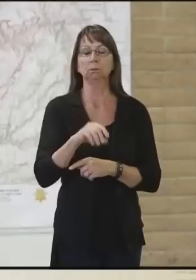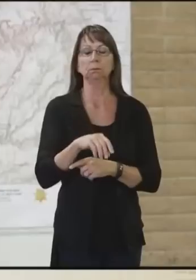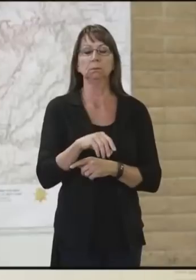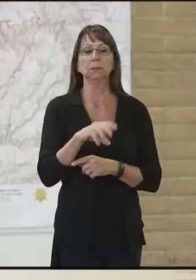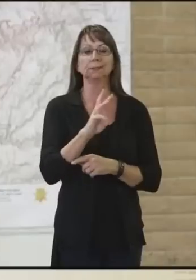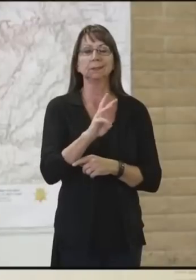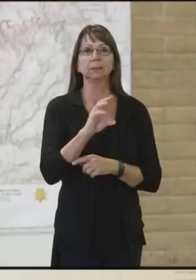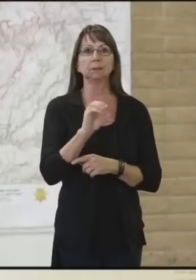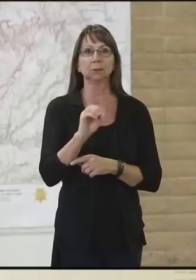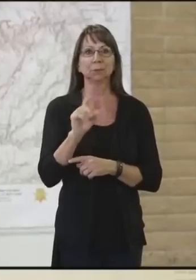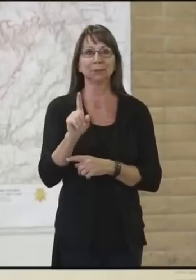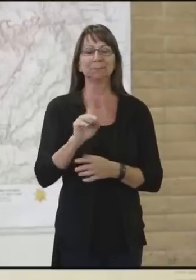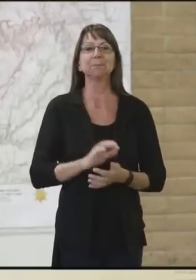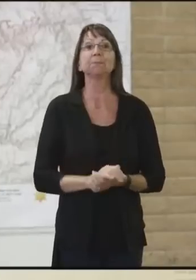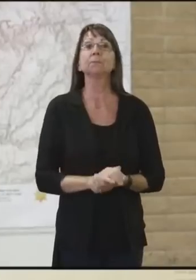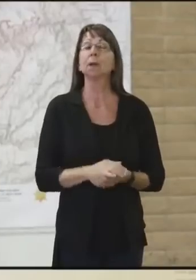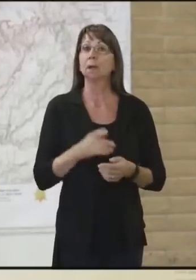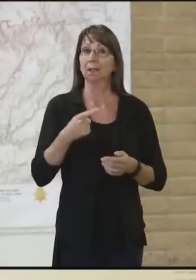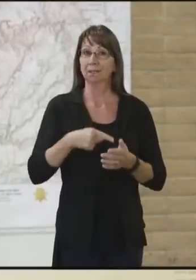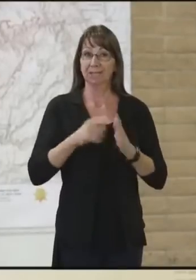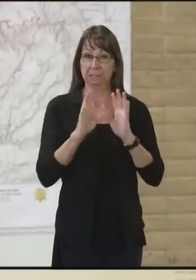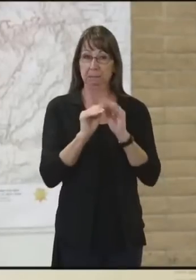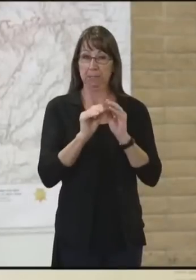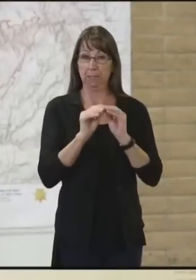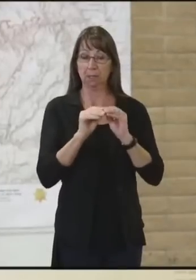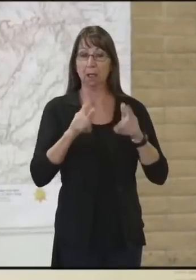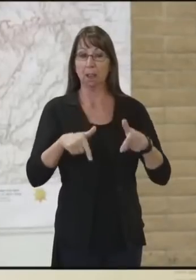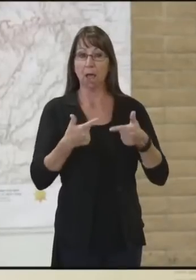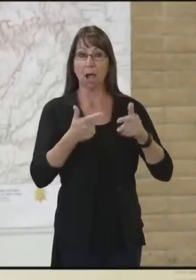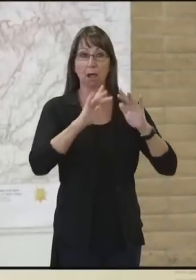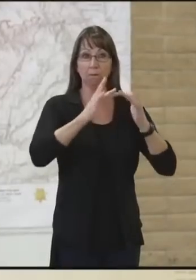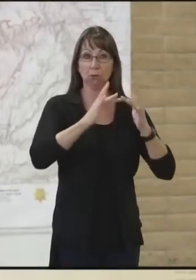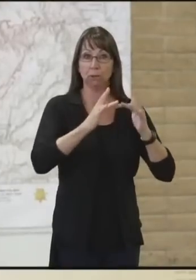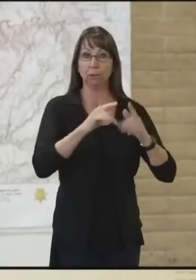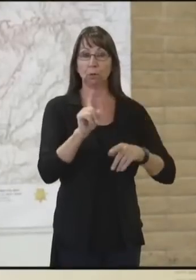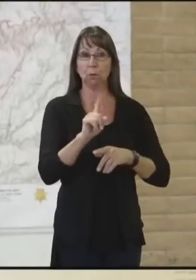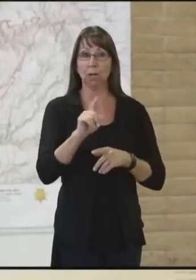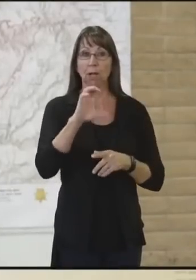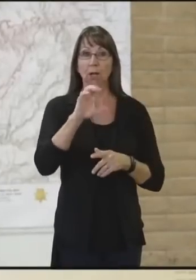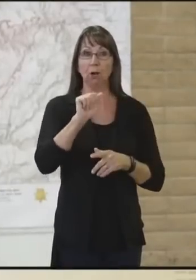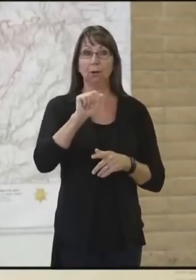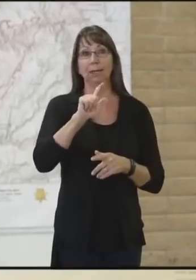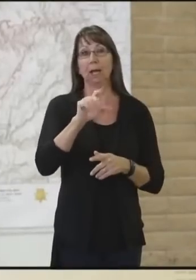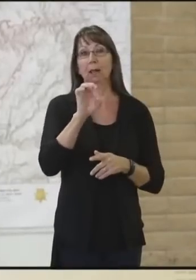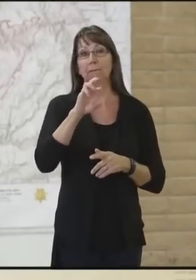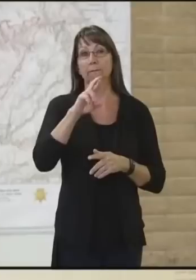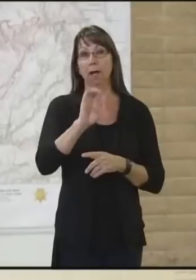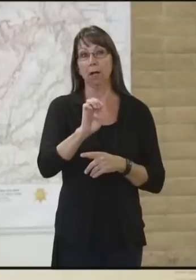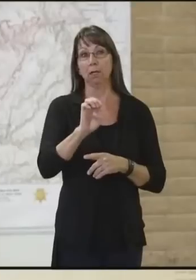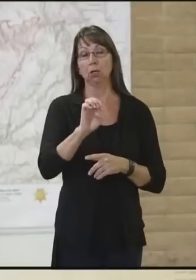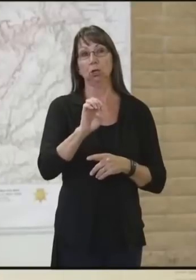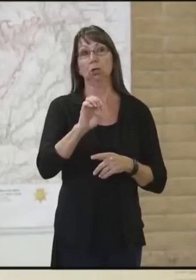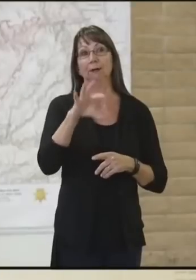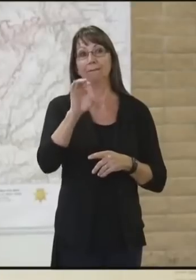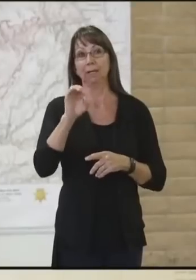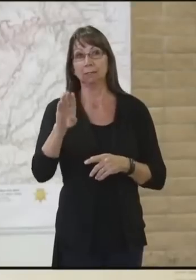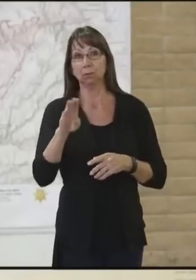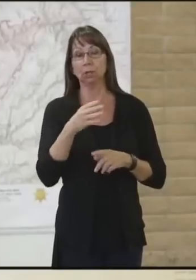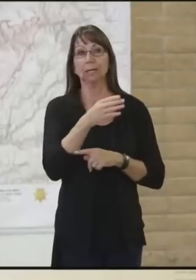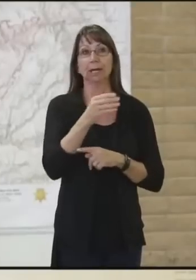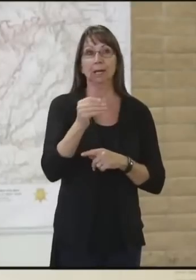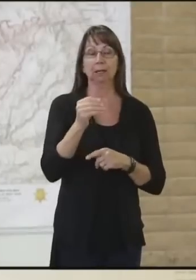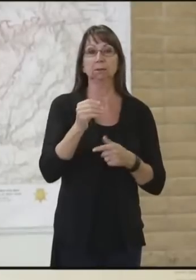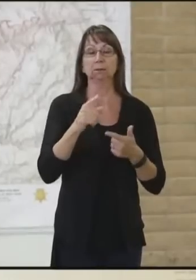this meeting will be live streamed on the CAL FIRE Butte County Facebook, the CAL FIRE Facebook